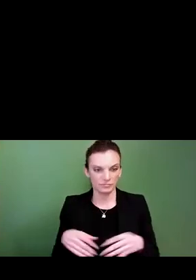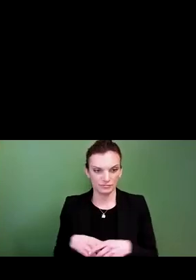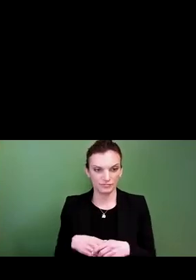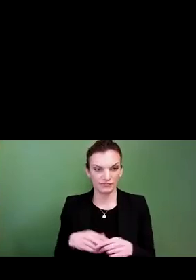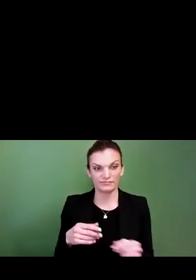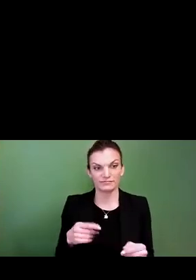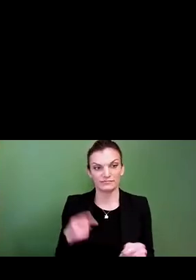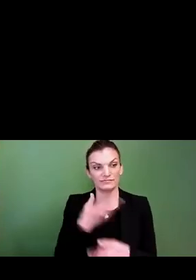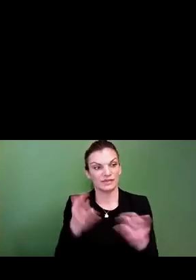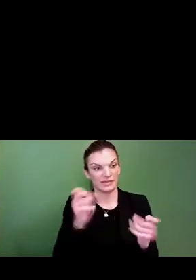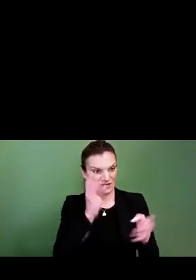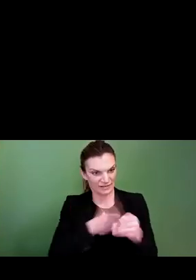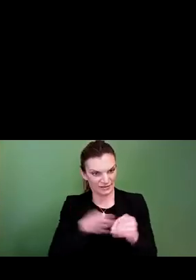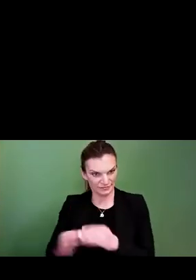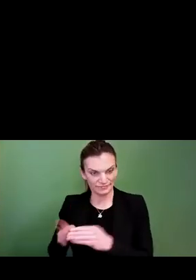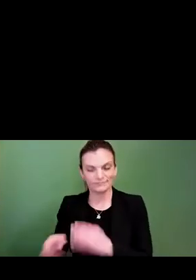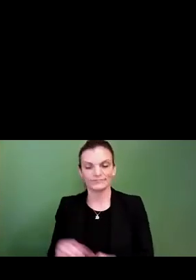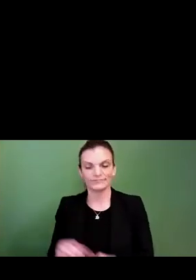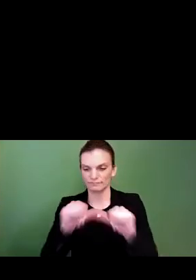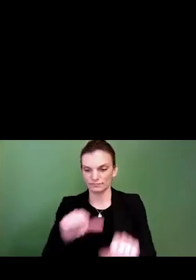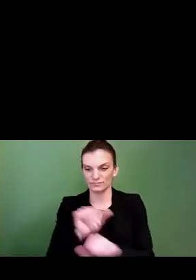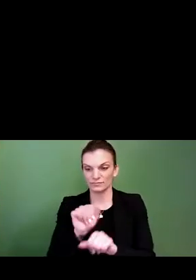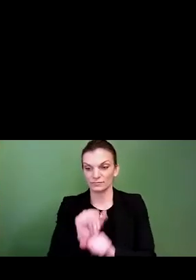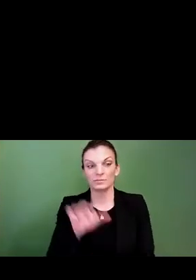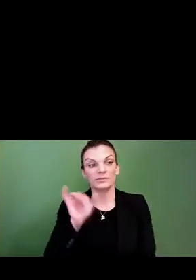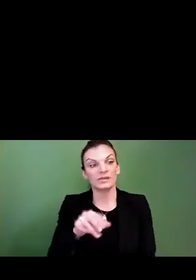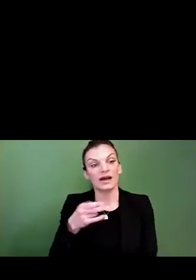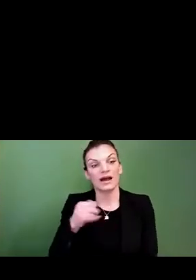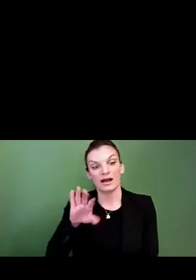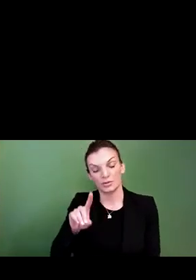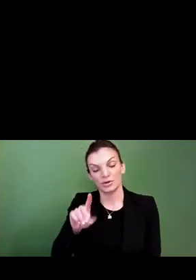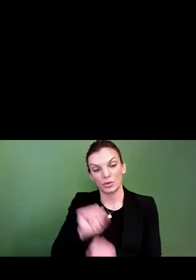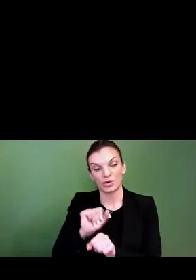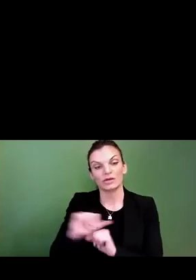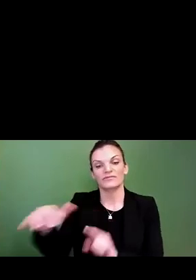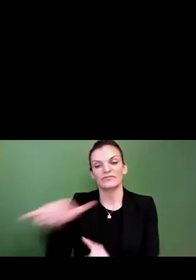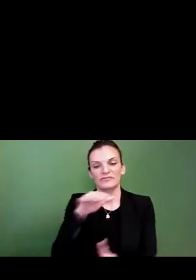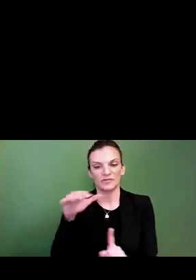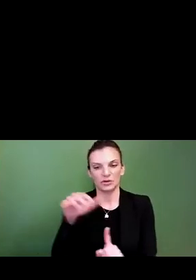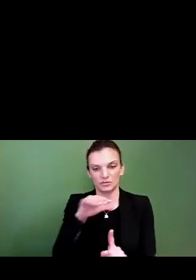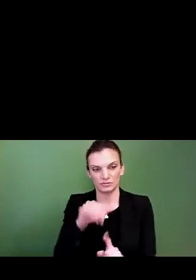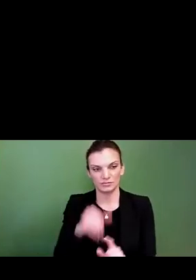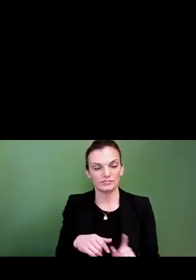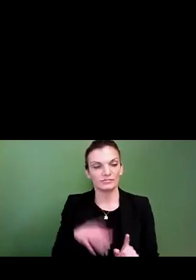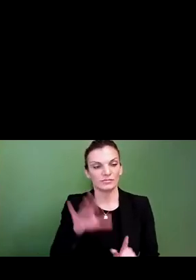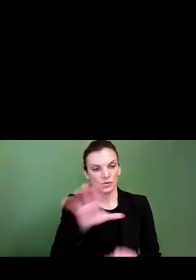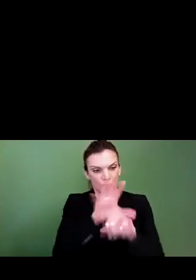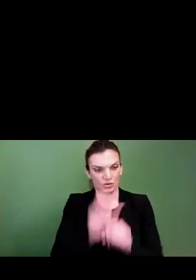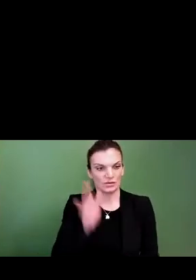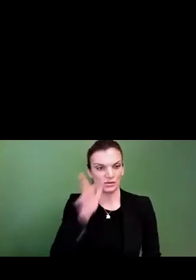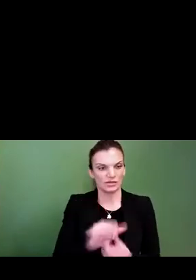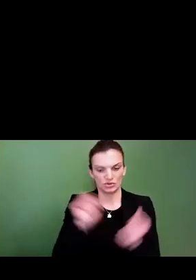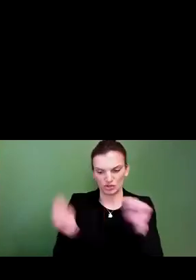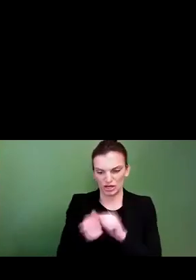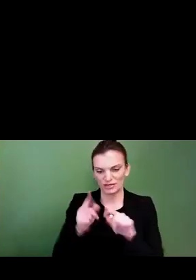stay on task. The thing about a hybrid work environment is that your routine is going to change based on what day it